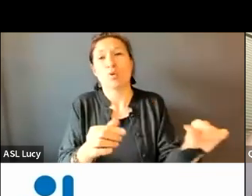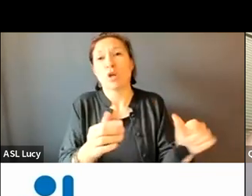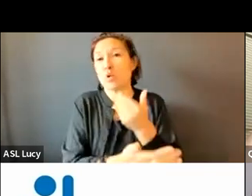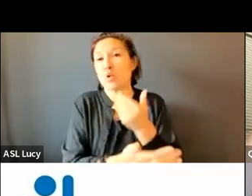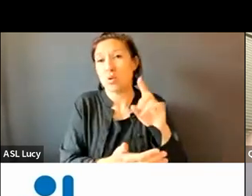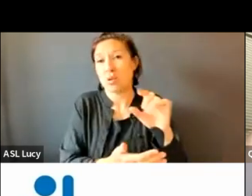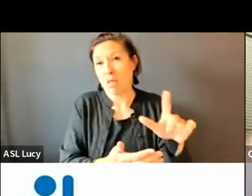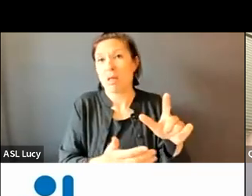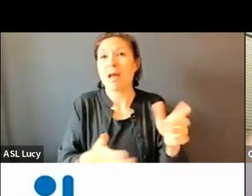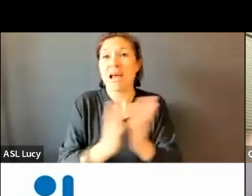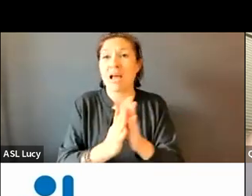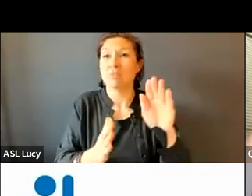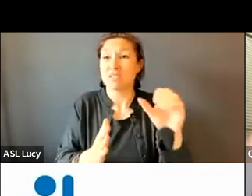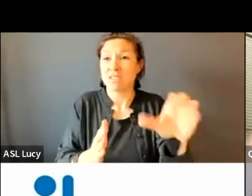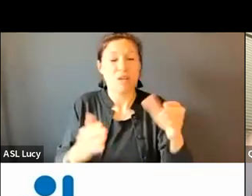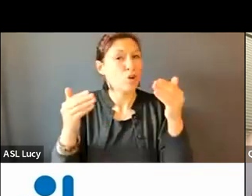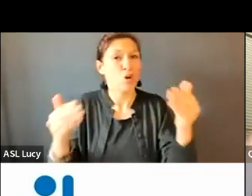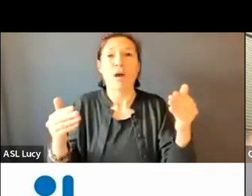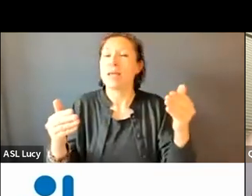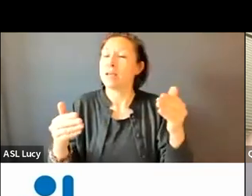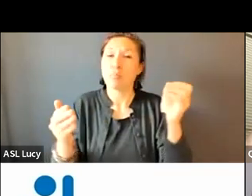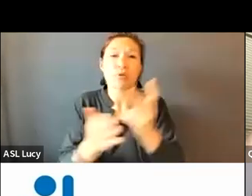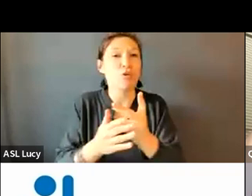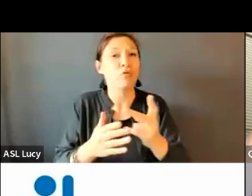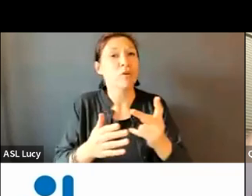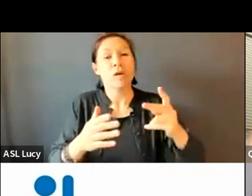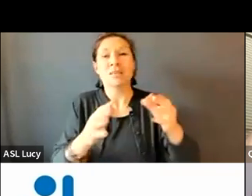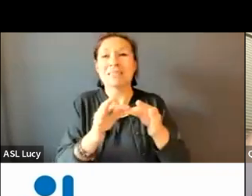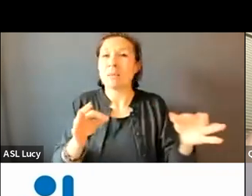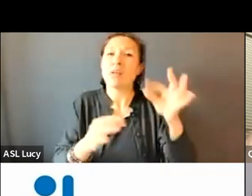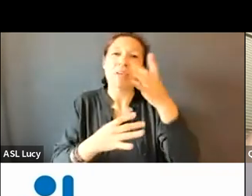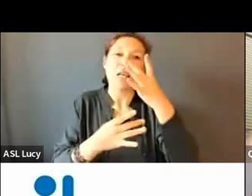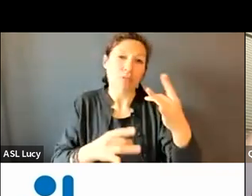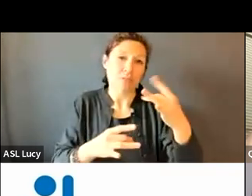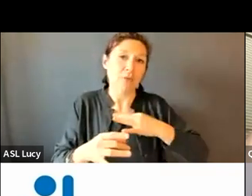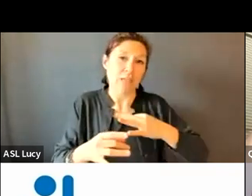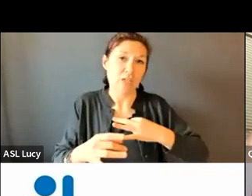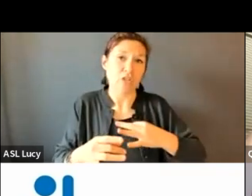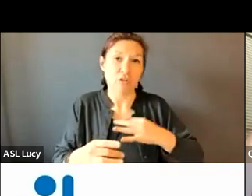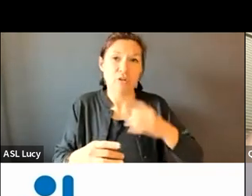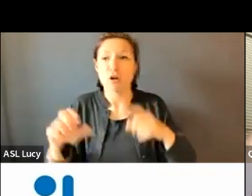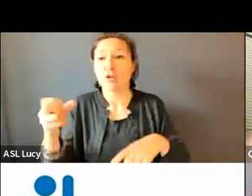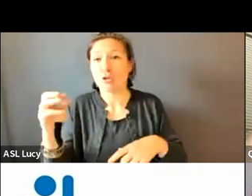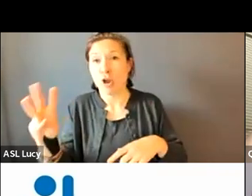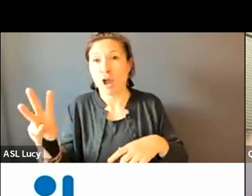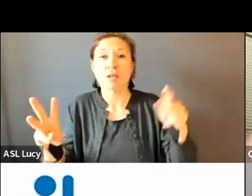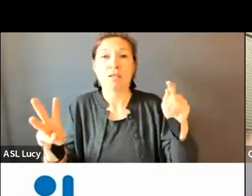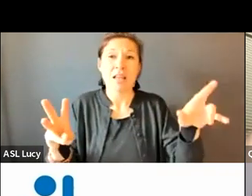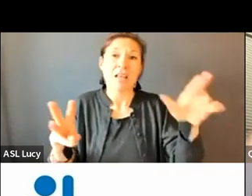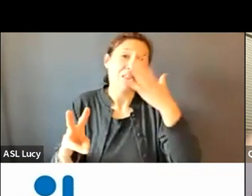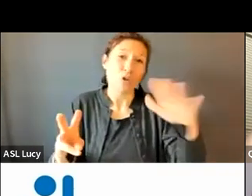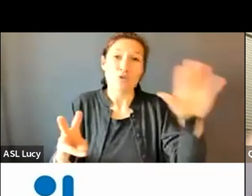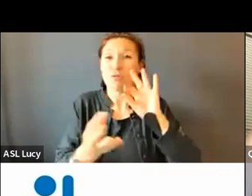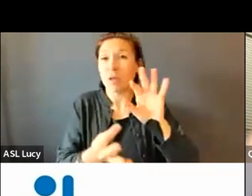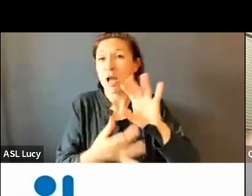committee for their vote to move the application forward for the chars and for the Char and the Taylor and I thank you for the feedback on the budget